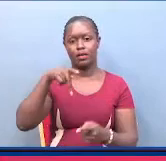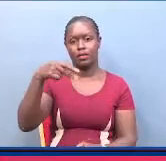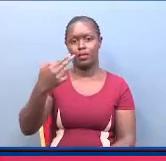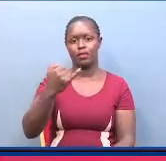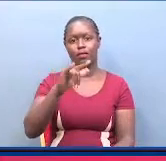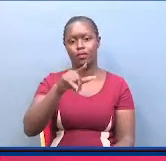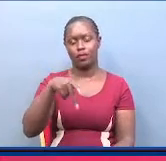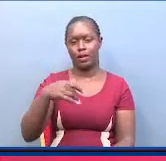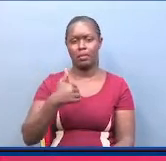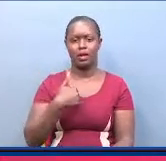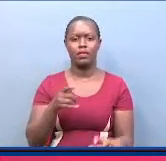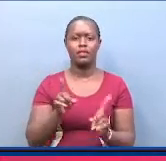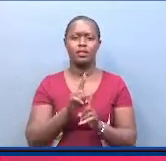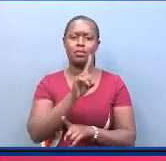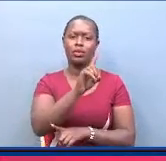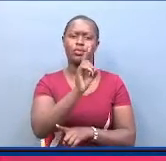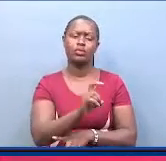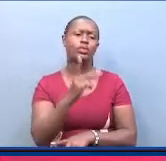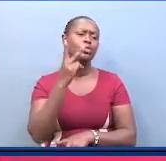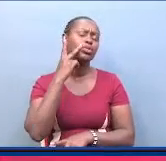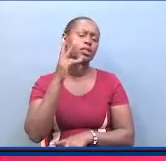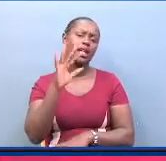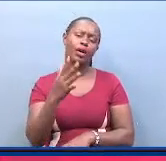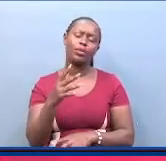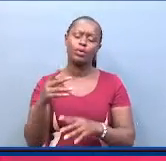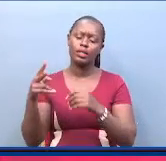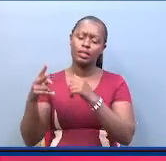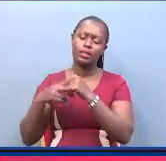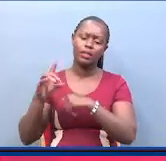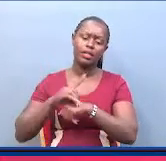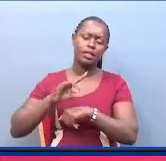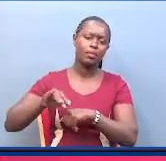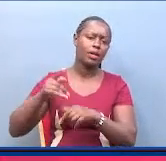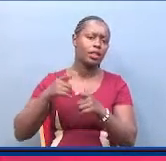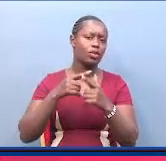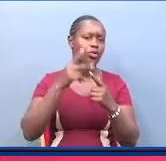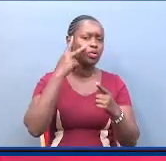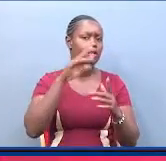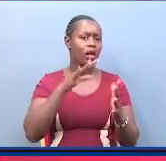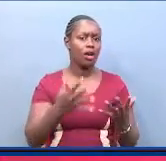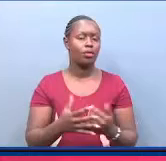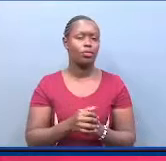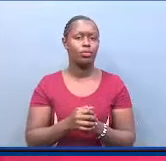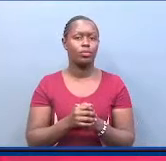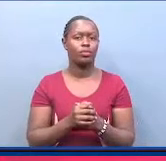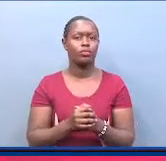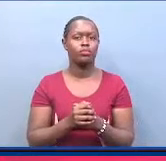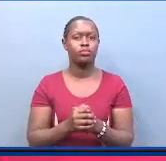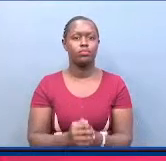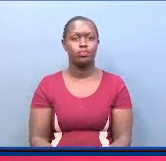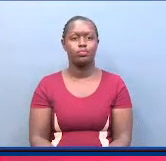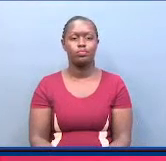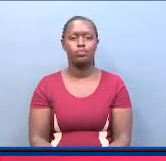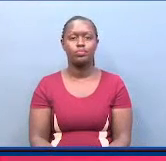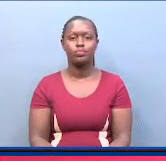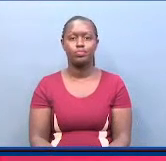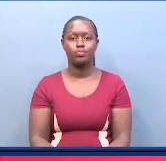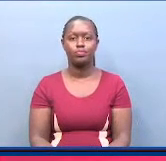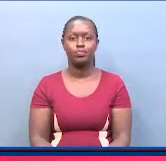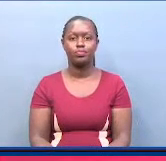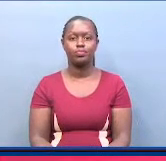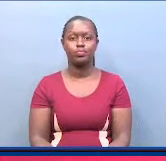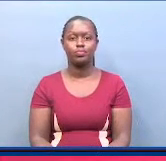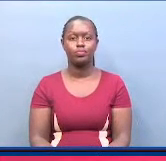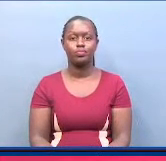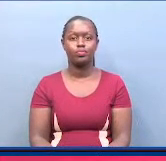same question. How is the race 7 days to the polls taking shape? I think right now the emotions are going